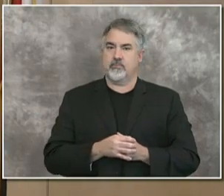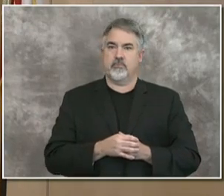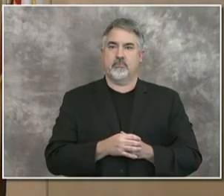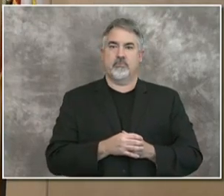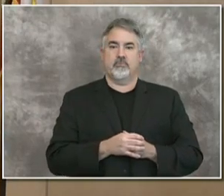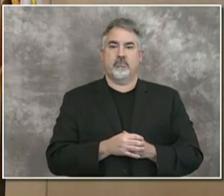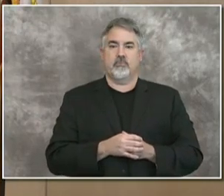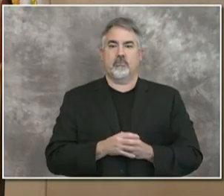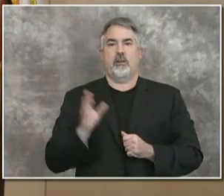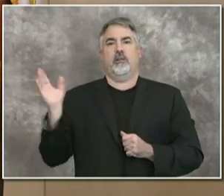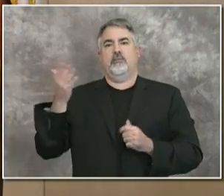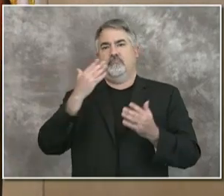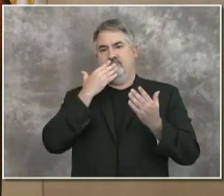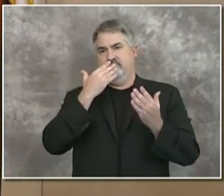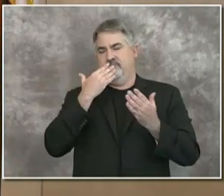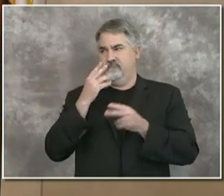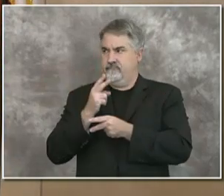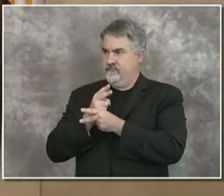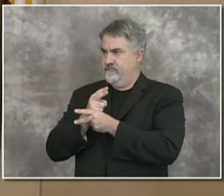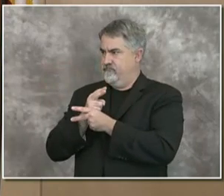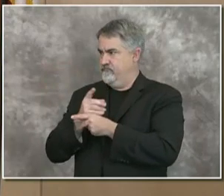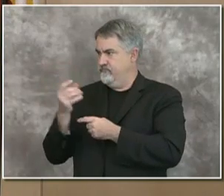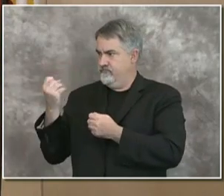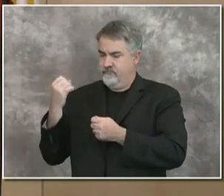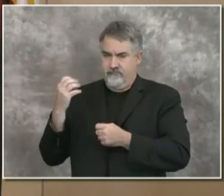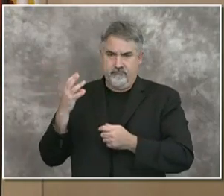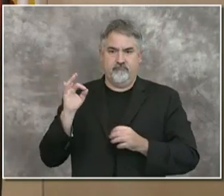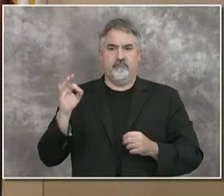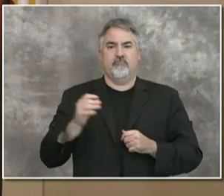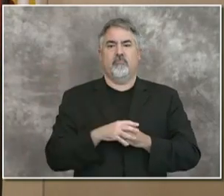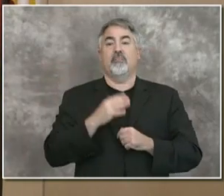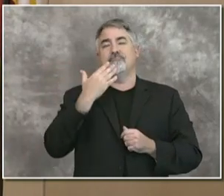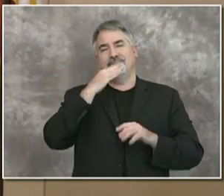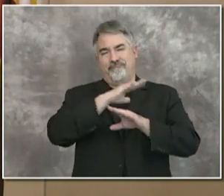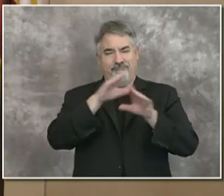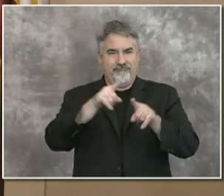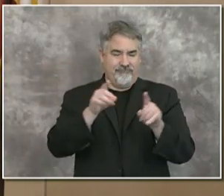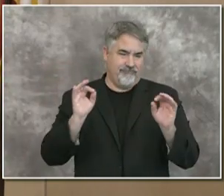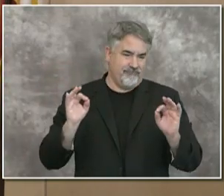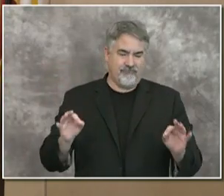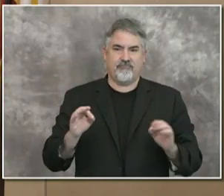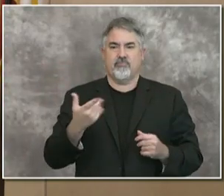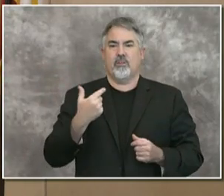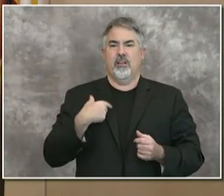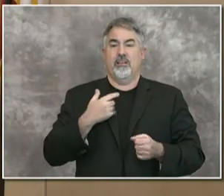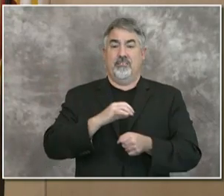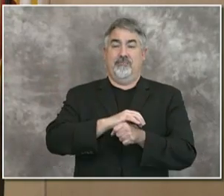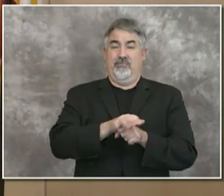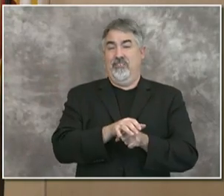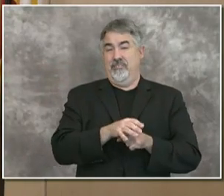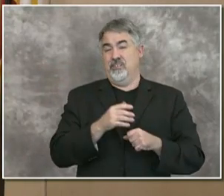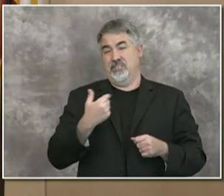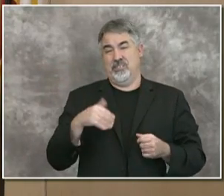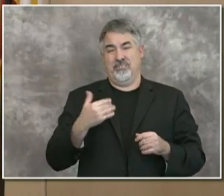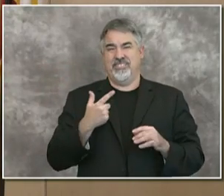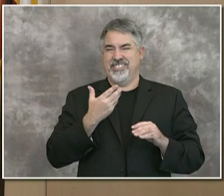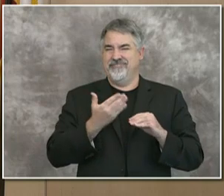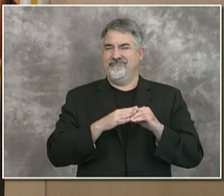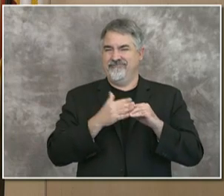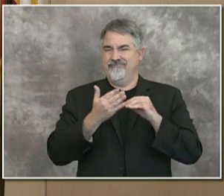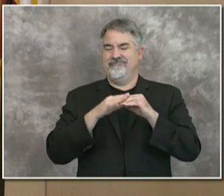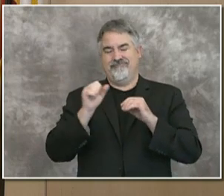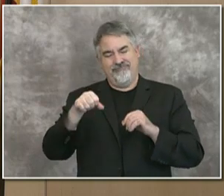Thank you, Supervisor Fletcher, and good afternoon, everyone. Today's statistics for COVID-19 continues to increase in large due